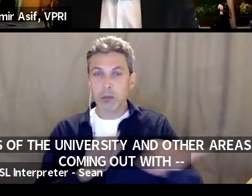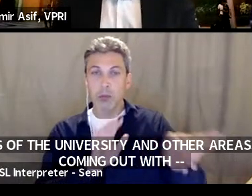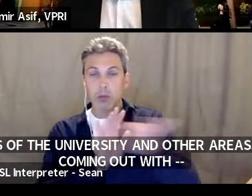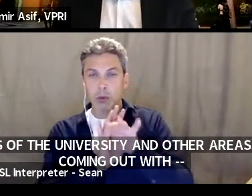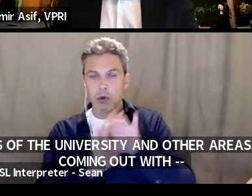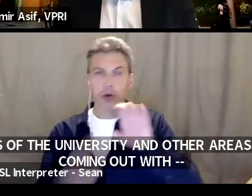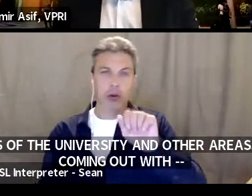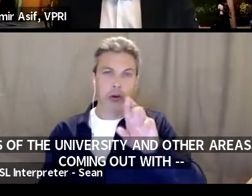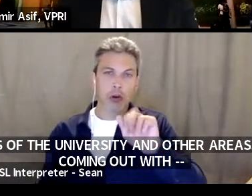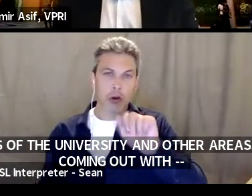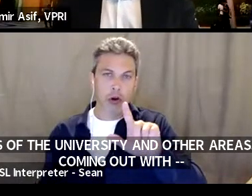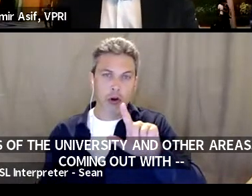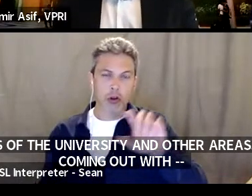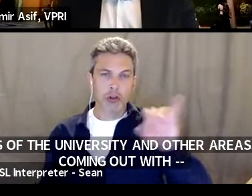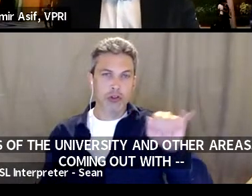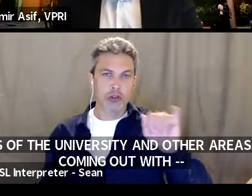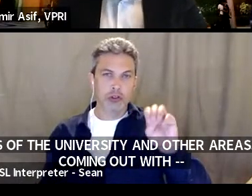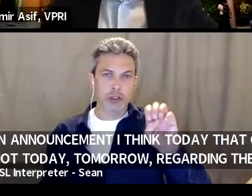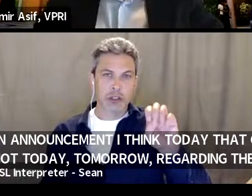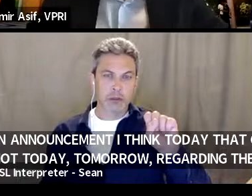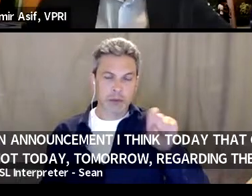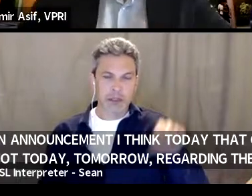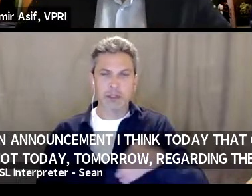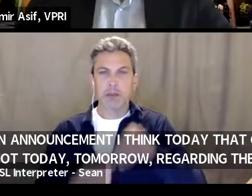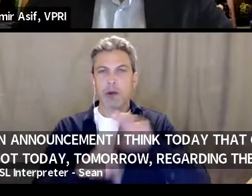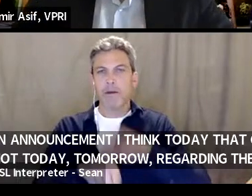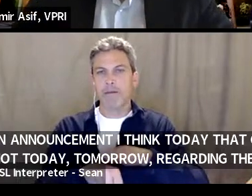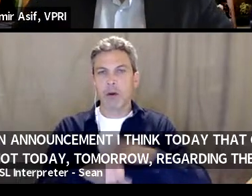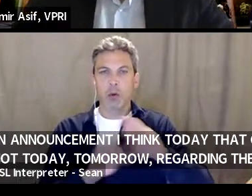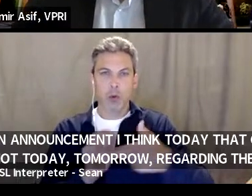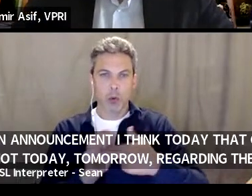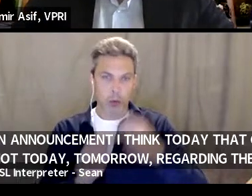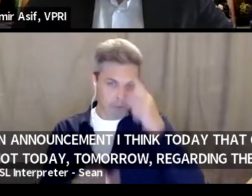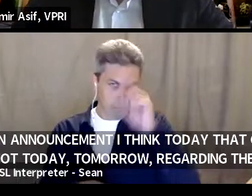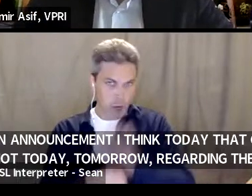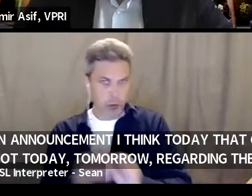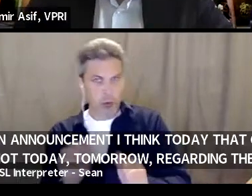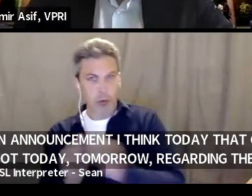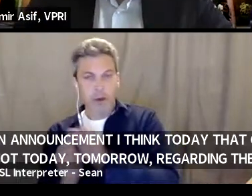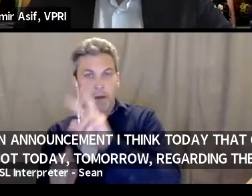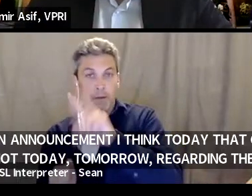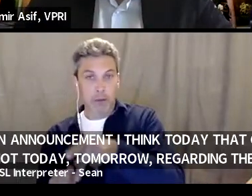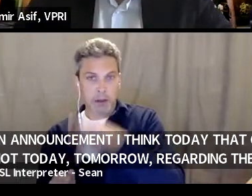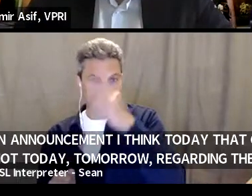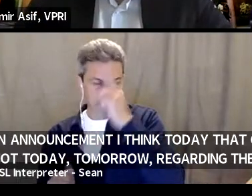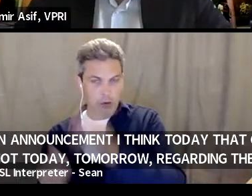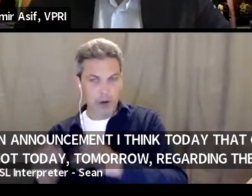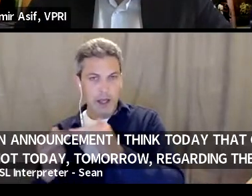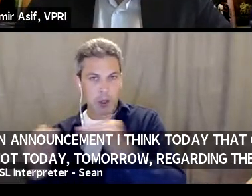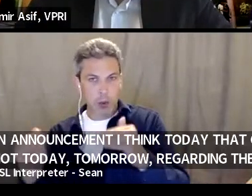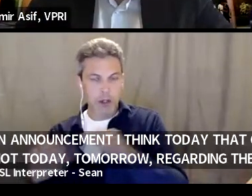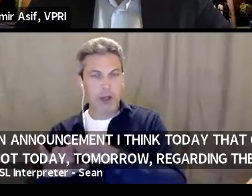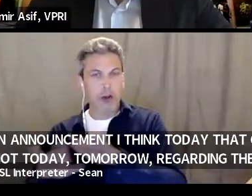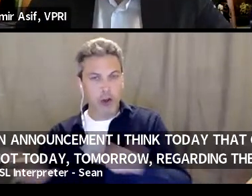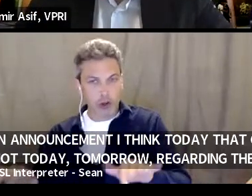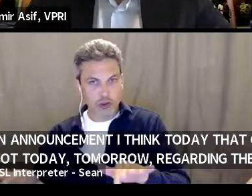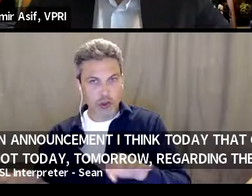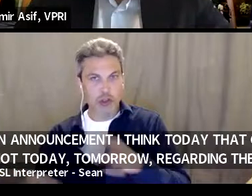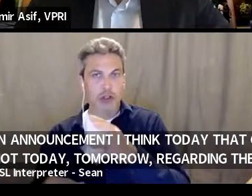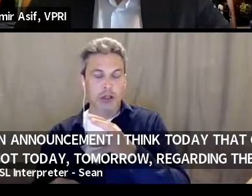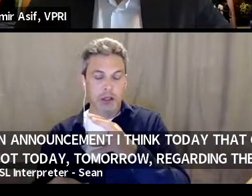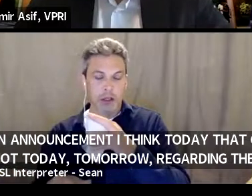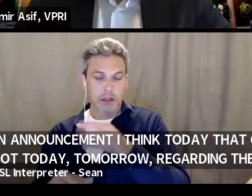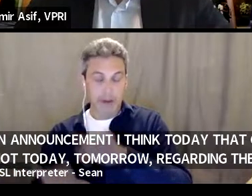James into a special advisor role to work with the VP of Equity, People and Culture on the development of